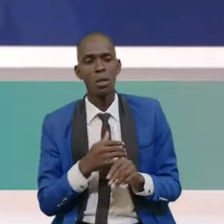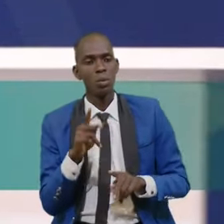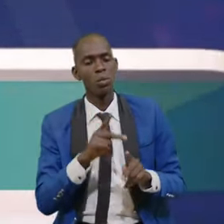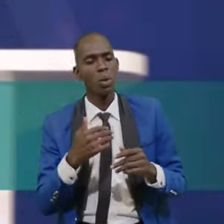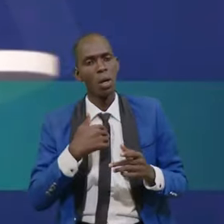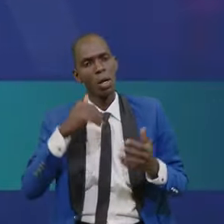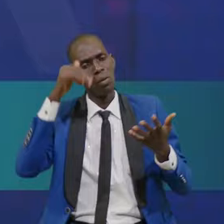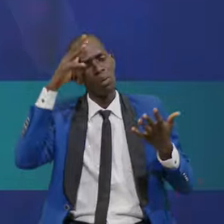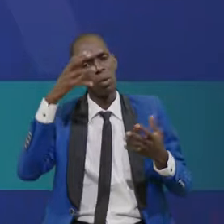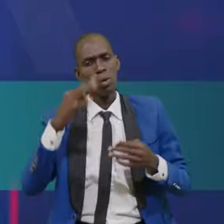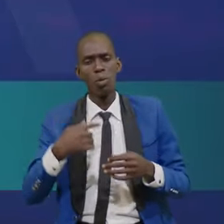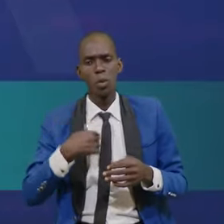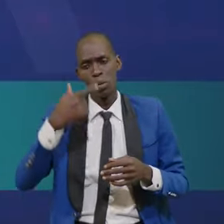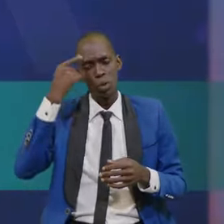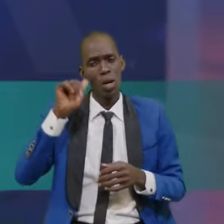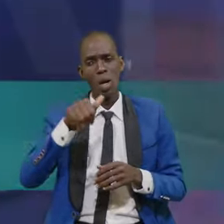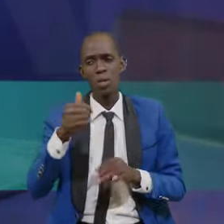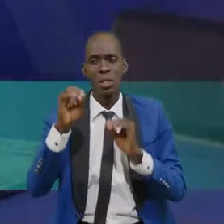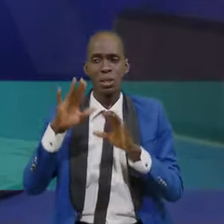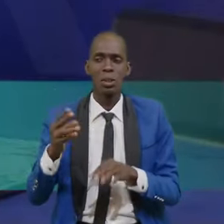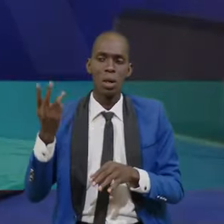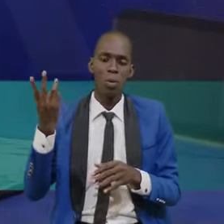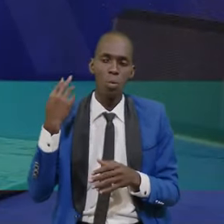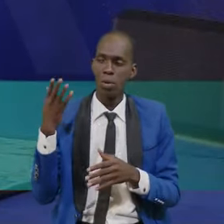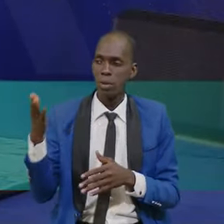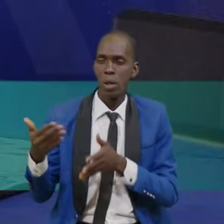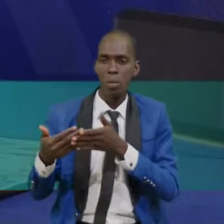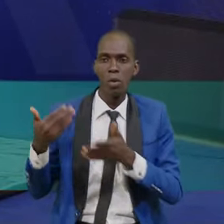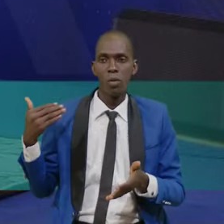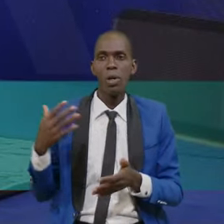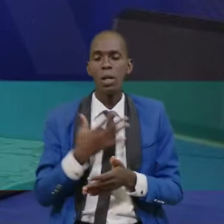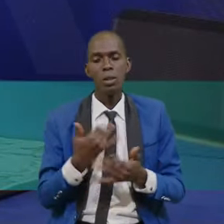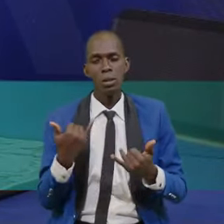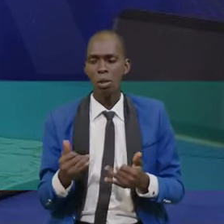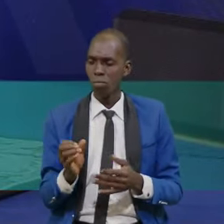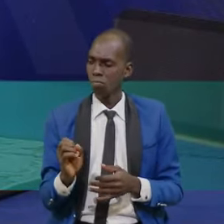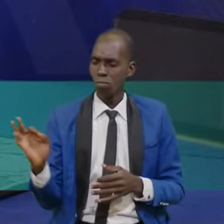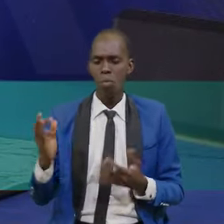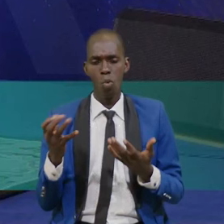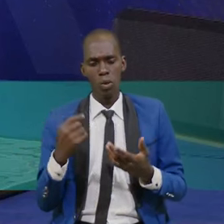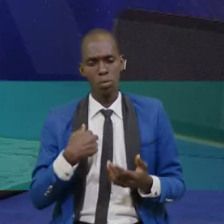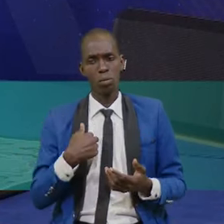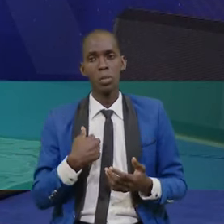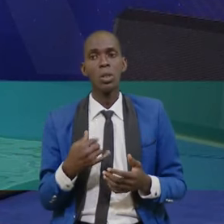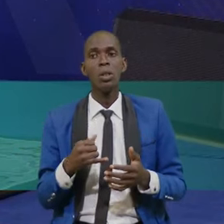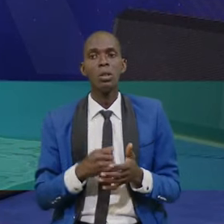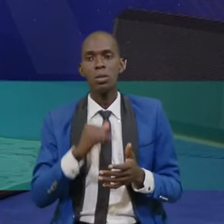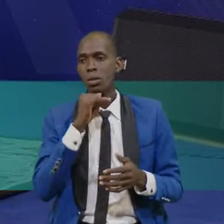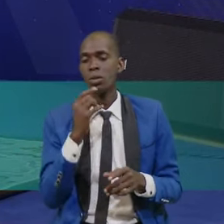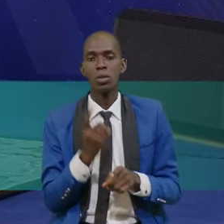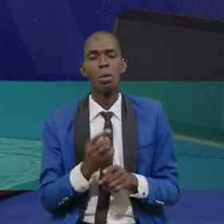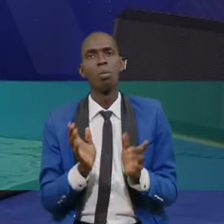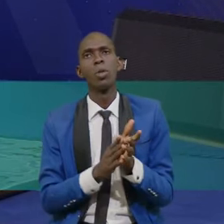been there before, but now they said they wanted me. Now, it's not just praise the Lord, I'm a